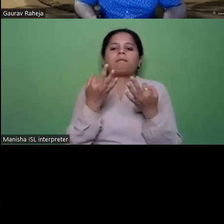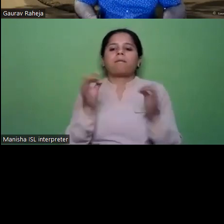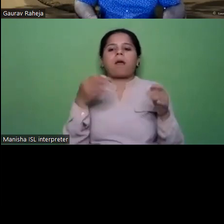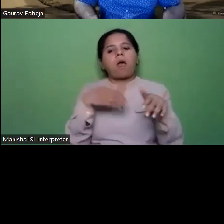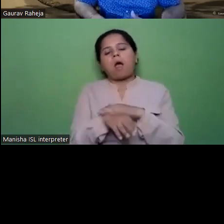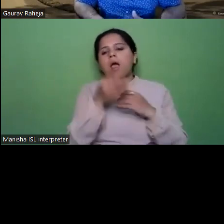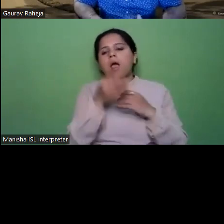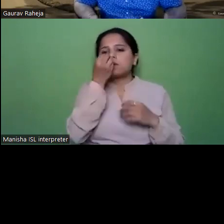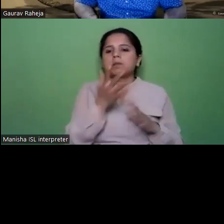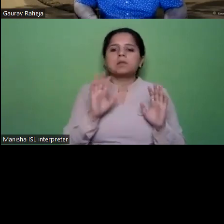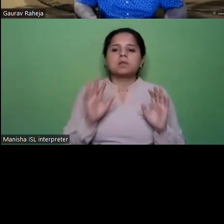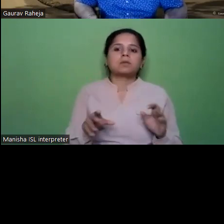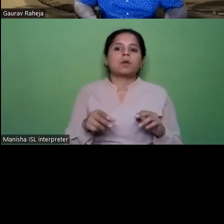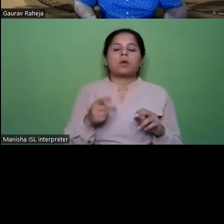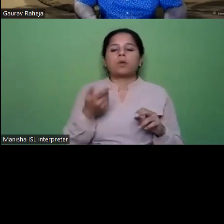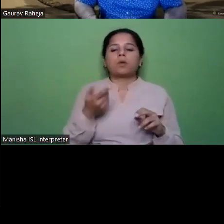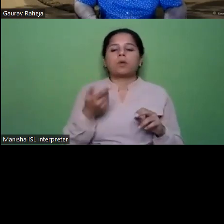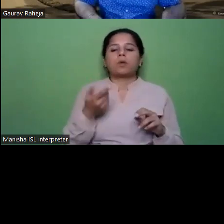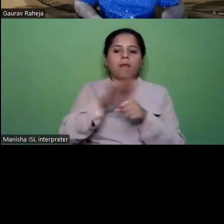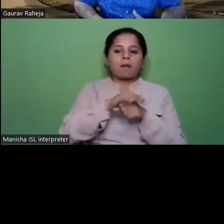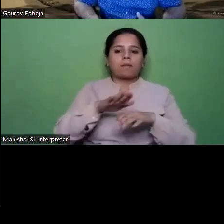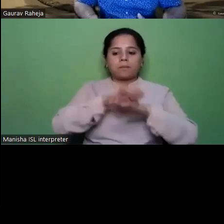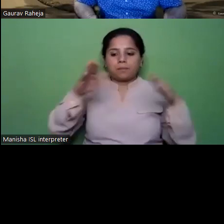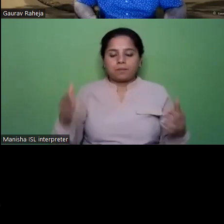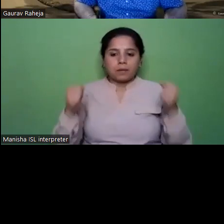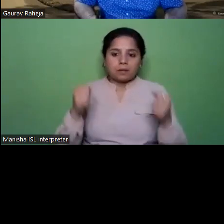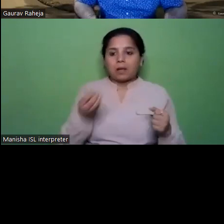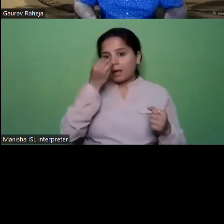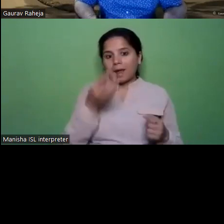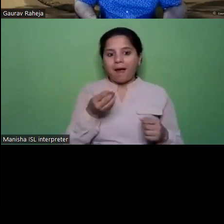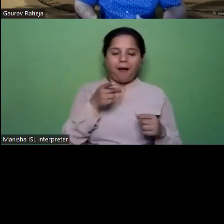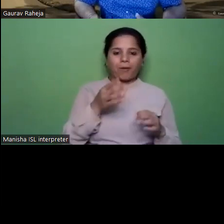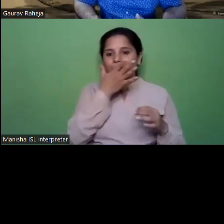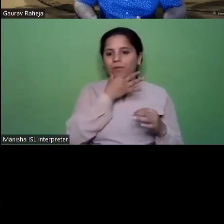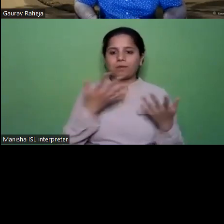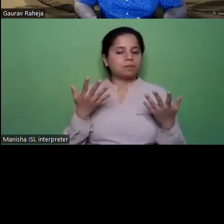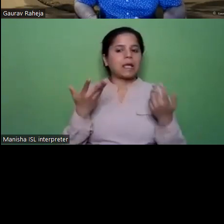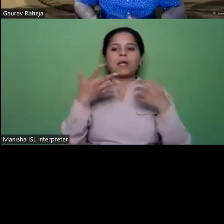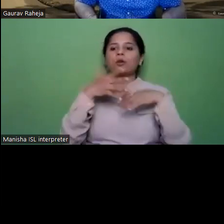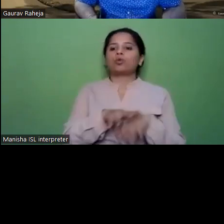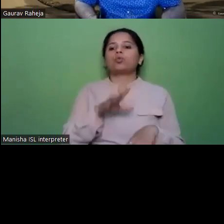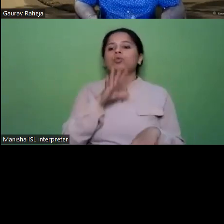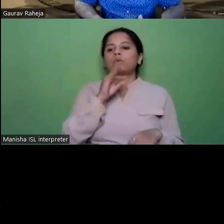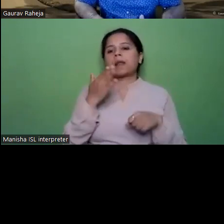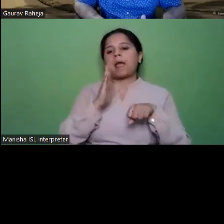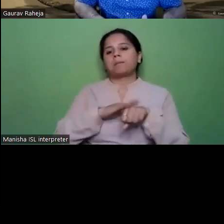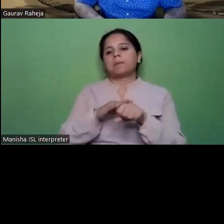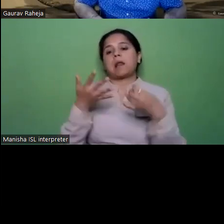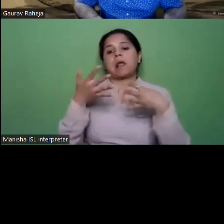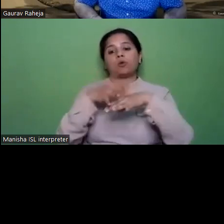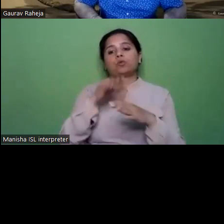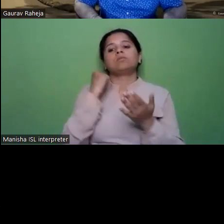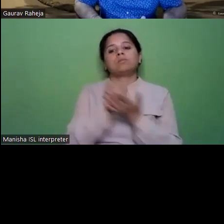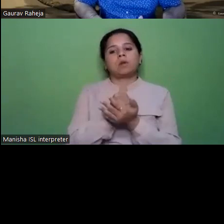wonderful furniture to sit and all, but inclusive classroom is one which has the experience of inclusion, both